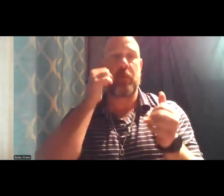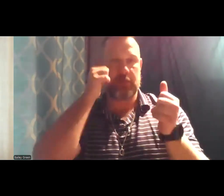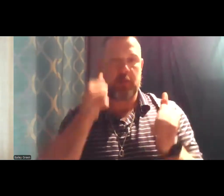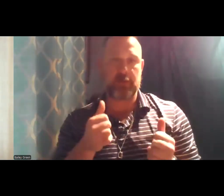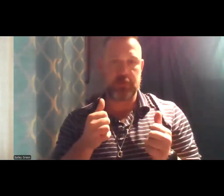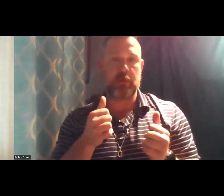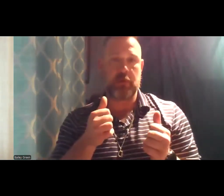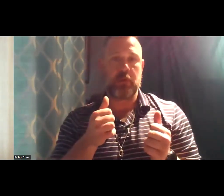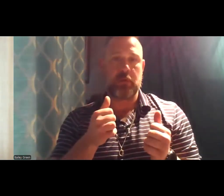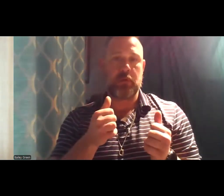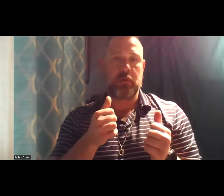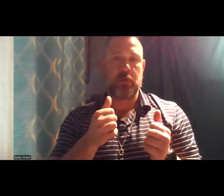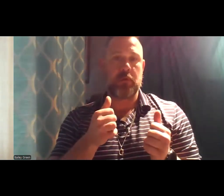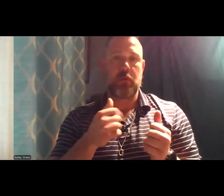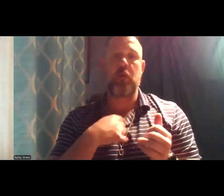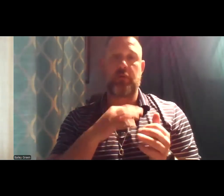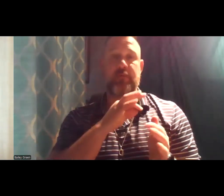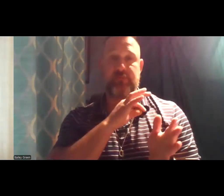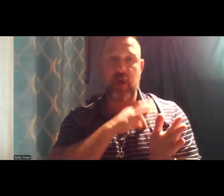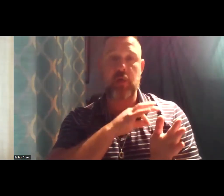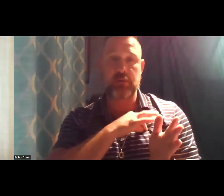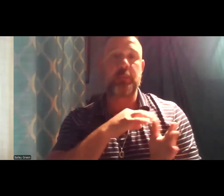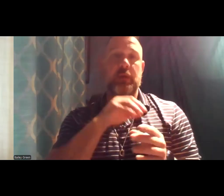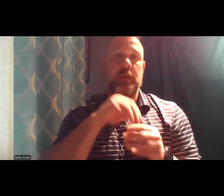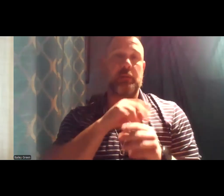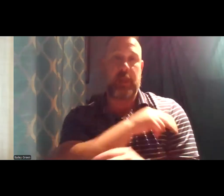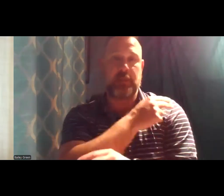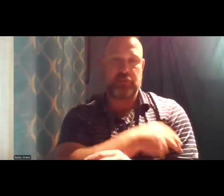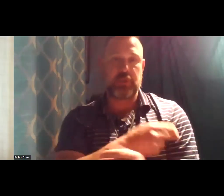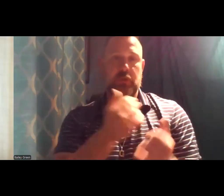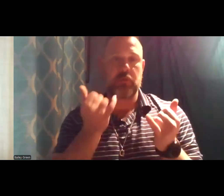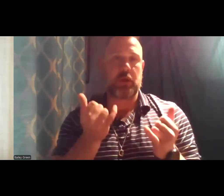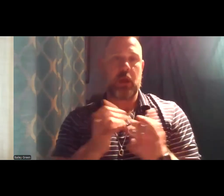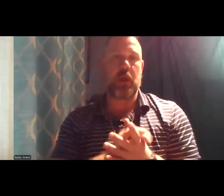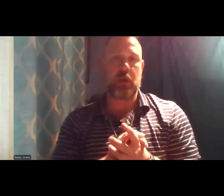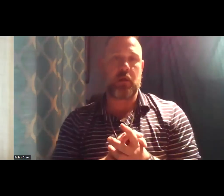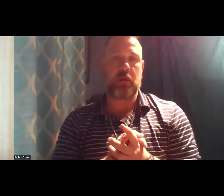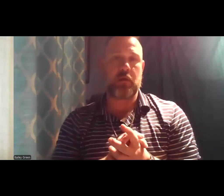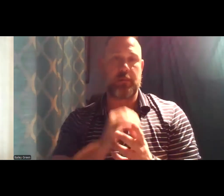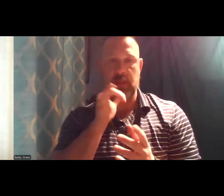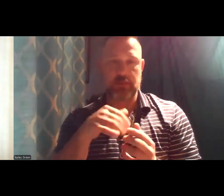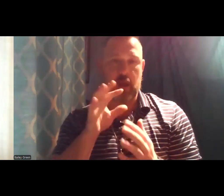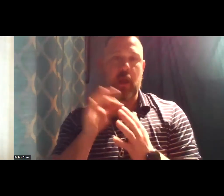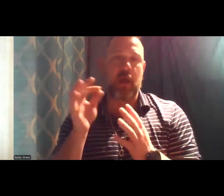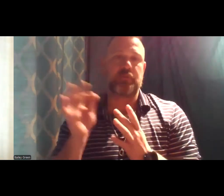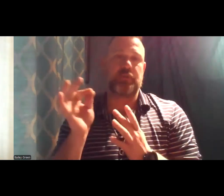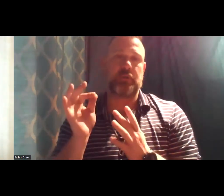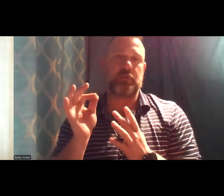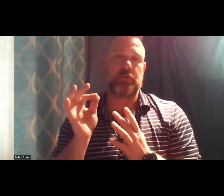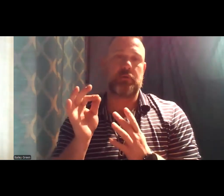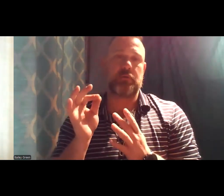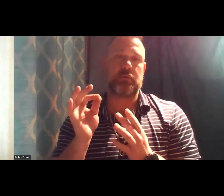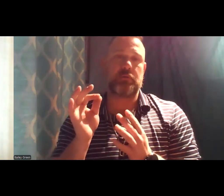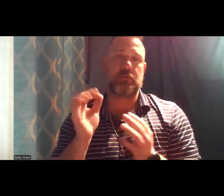would voluntarily be inpatient right now. But that's not an option.